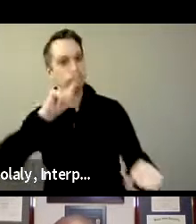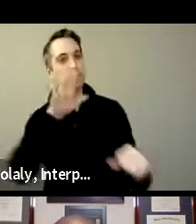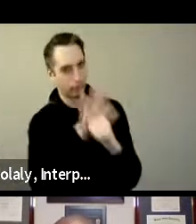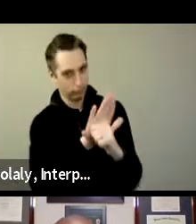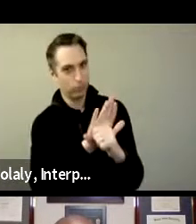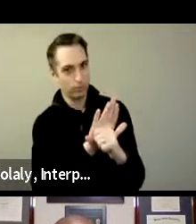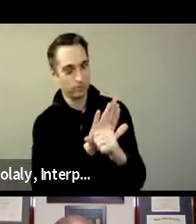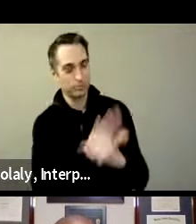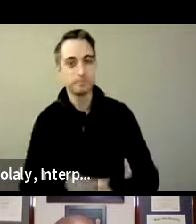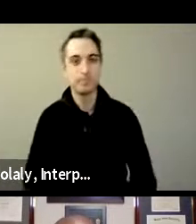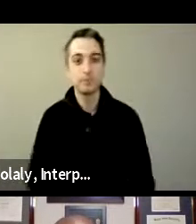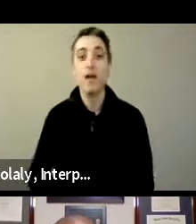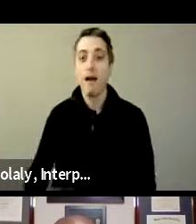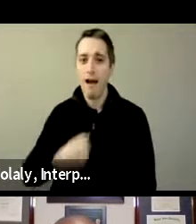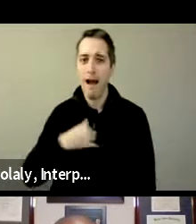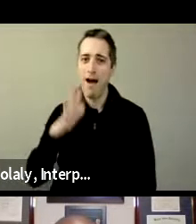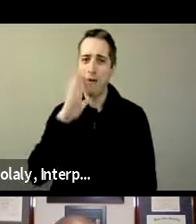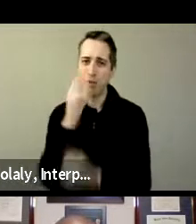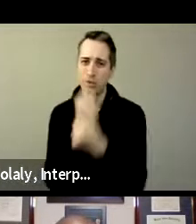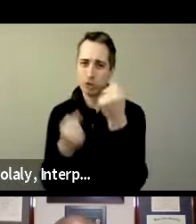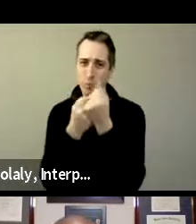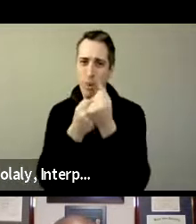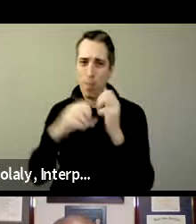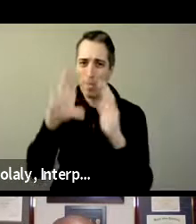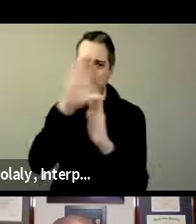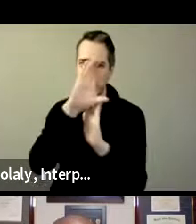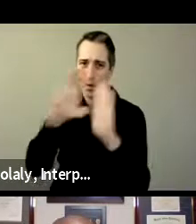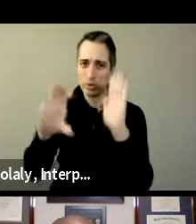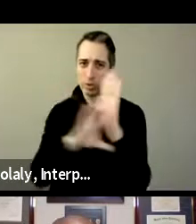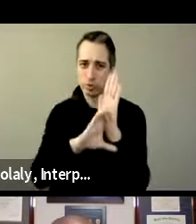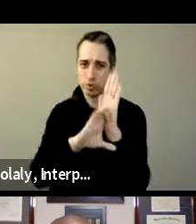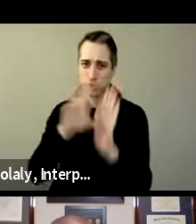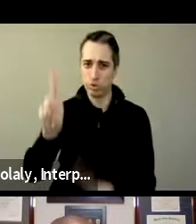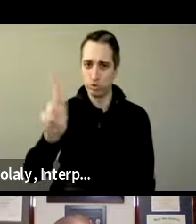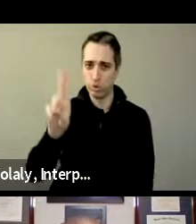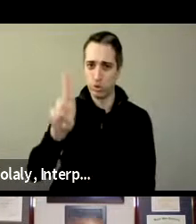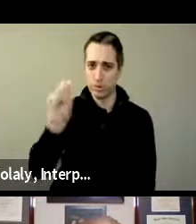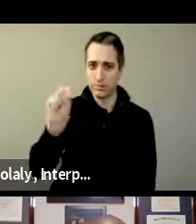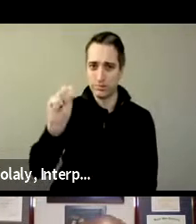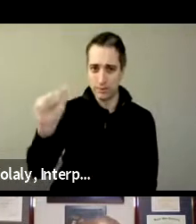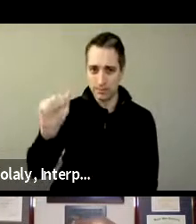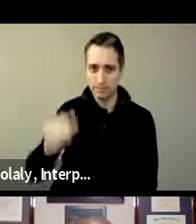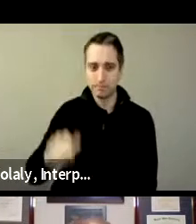Do solemnly swear or affirm. That I will support the Constitution of the United States.